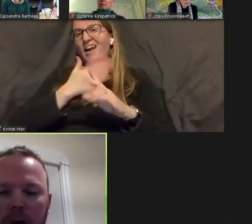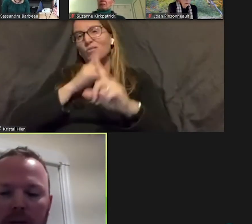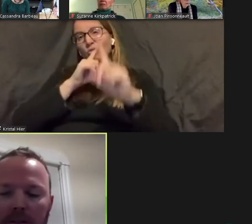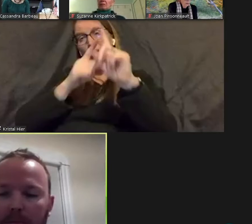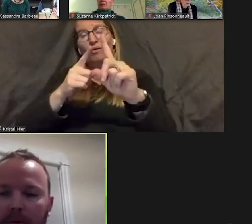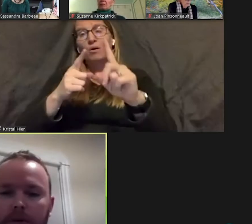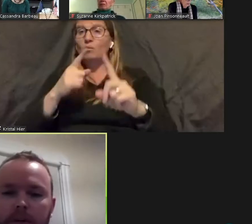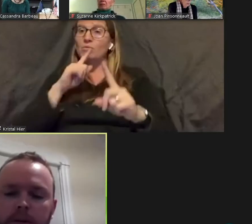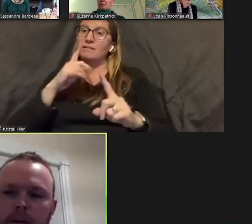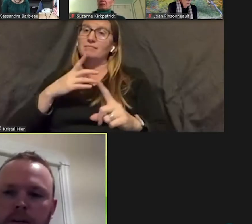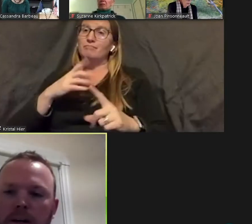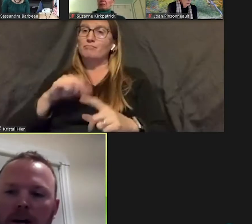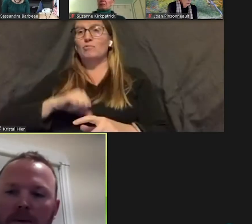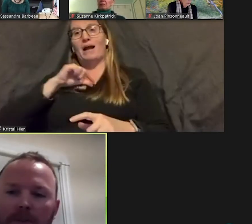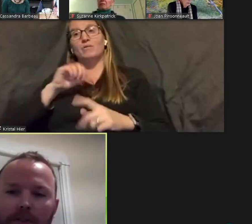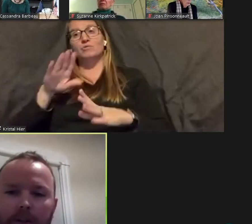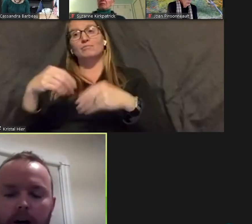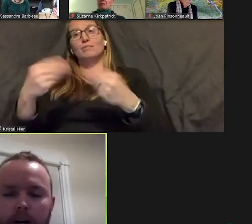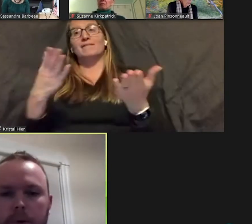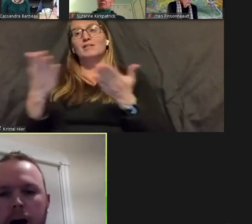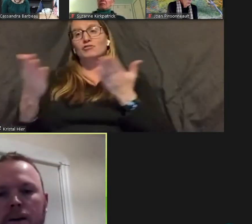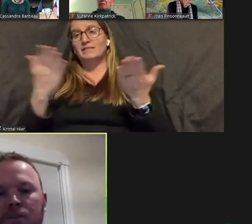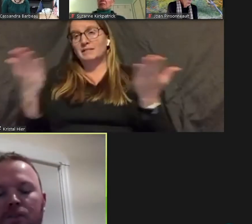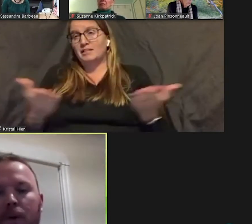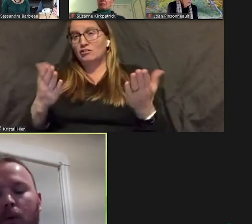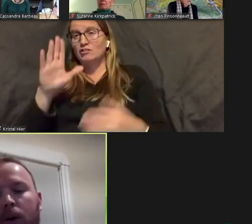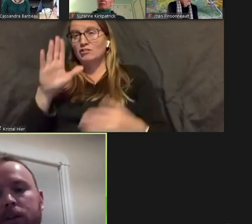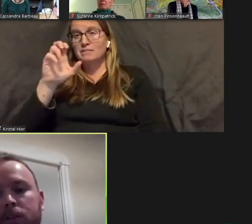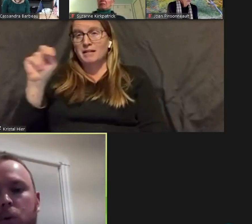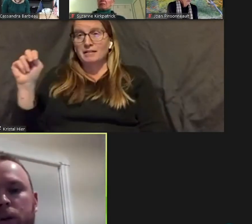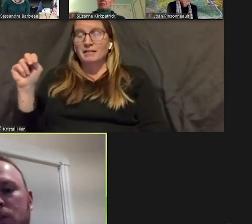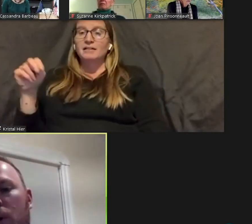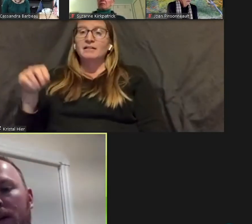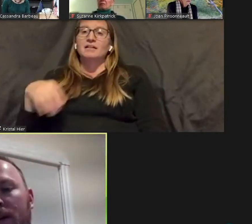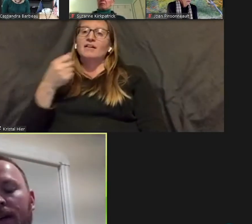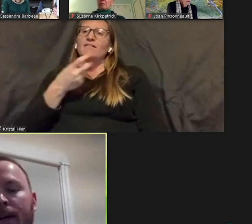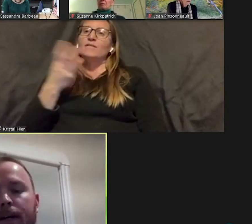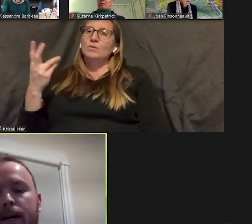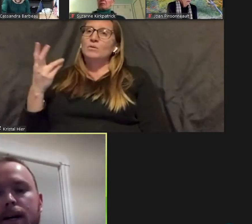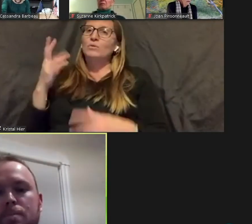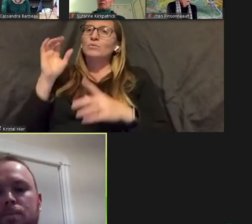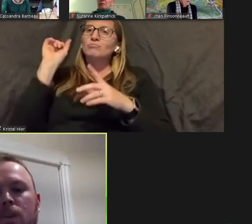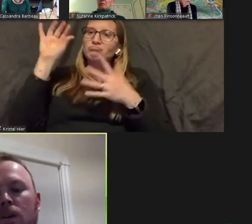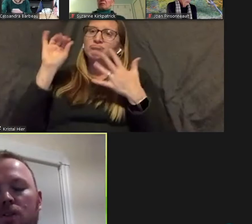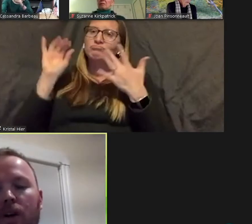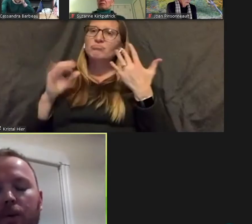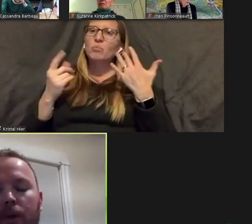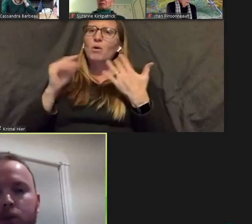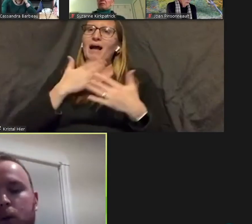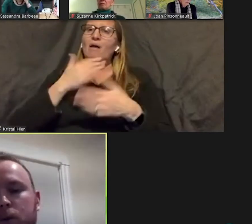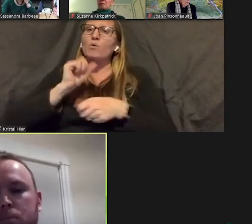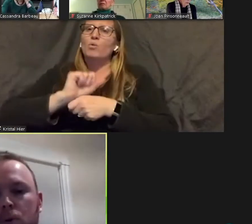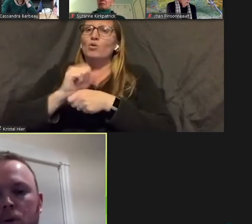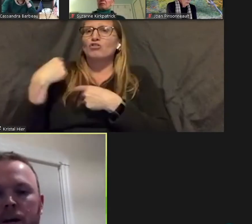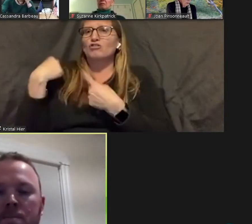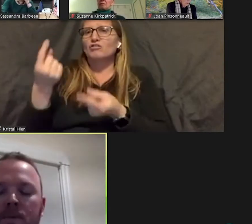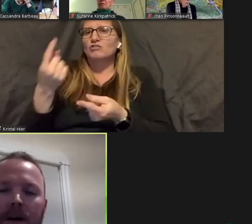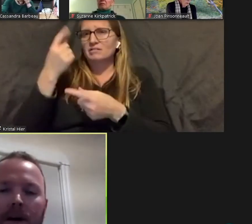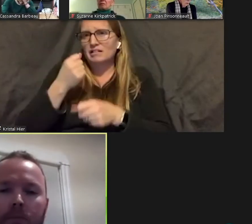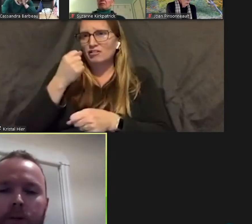able to serve the Bennington community. Just a couple highlights from our work in 2020, starting with our